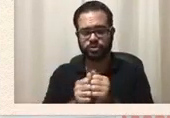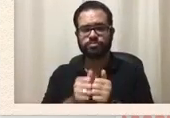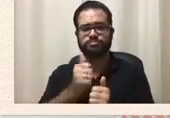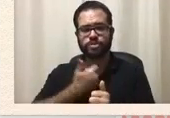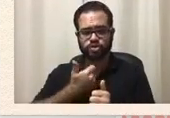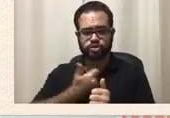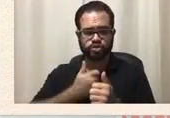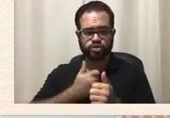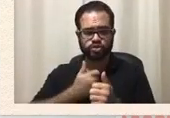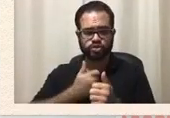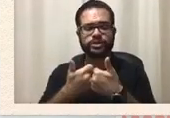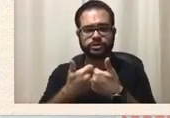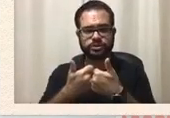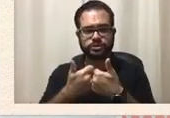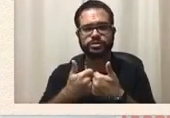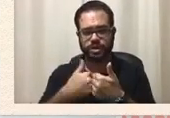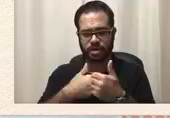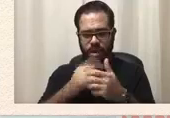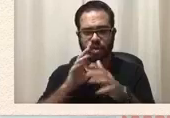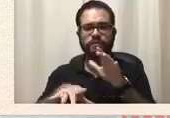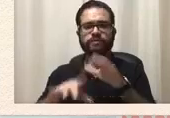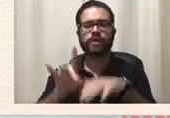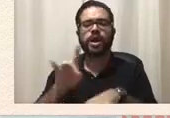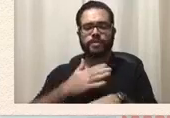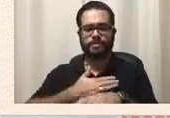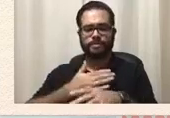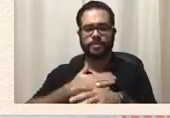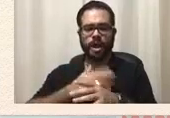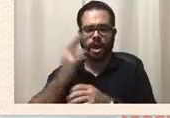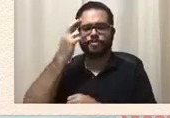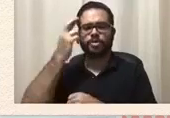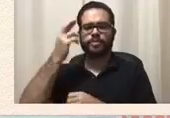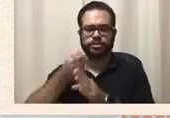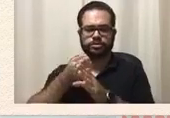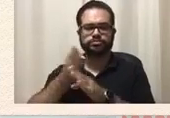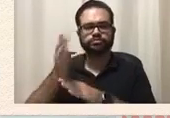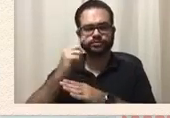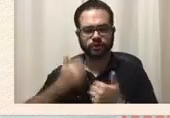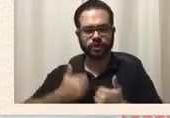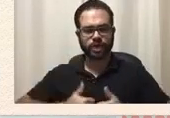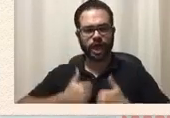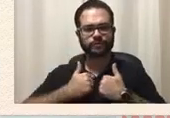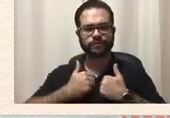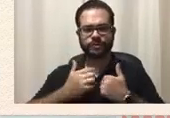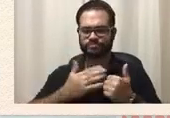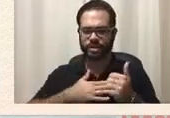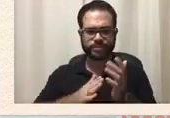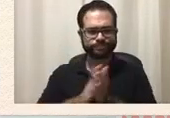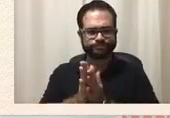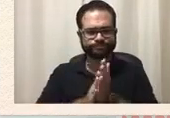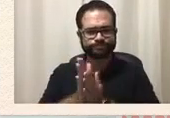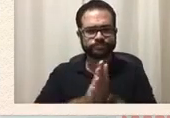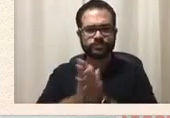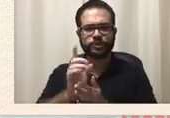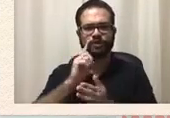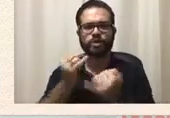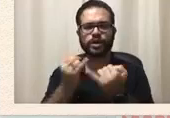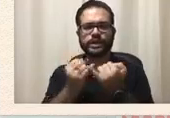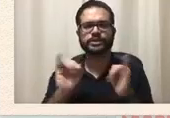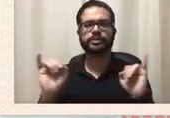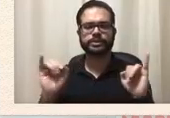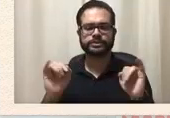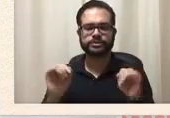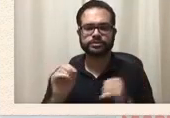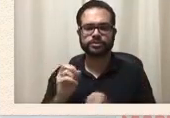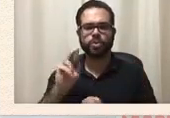calling in life. My passion for our independence, our self-sufficiency,